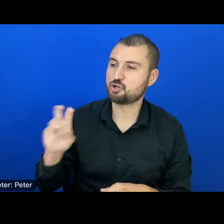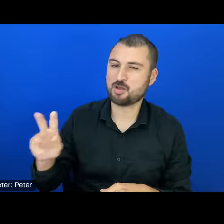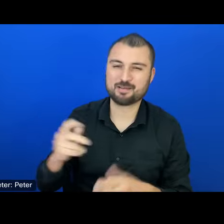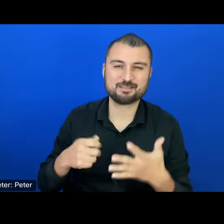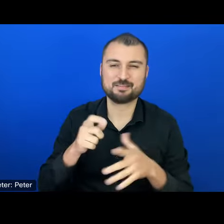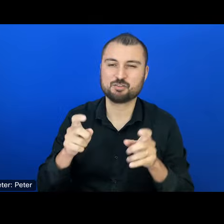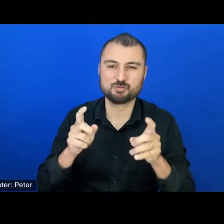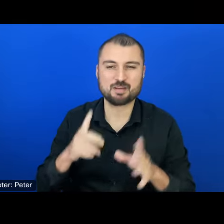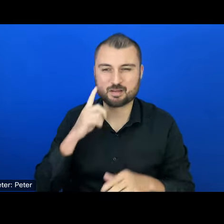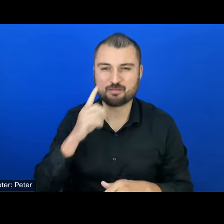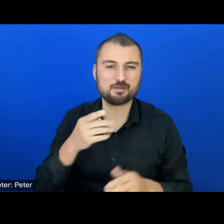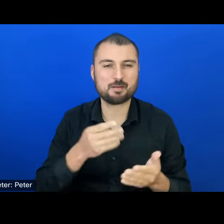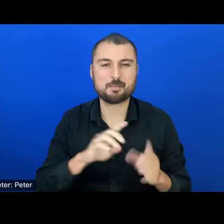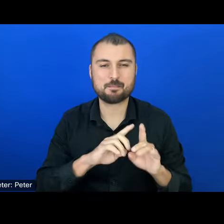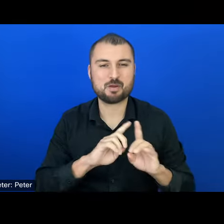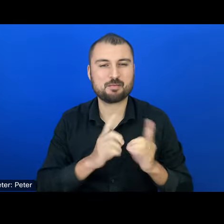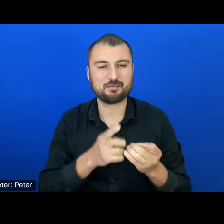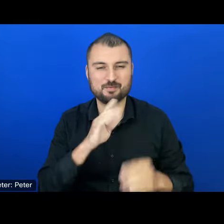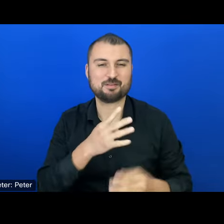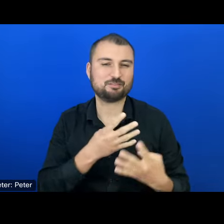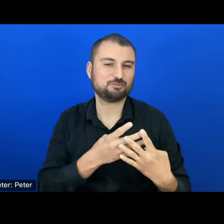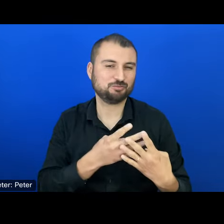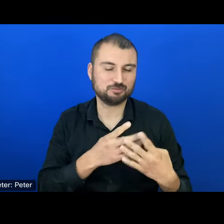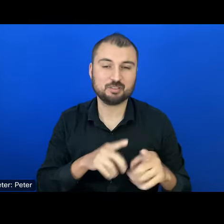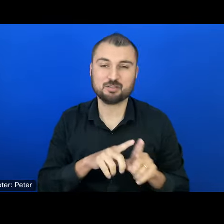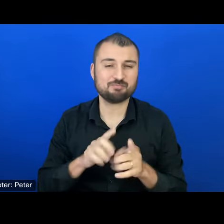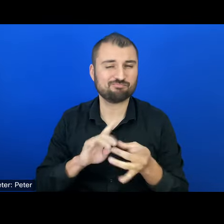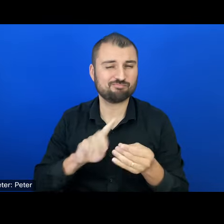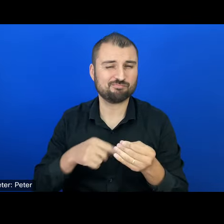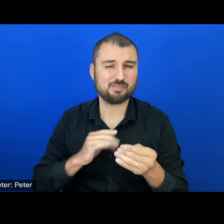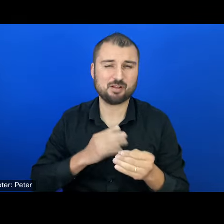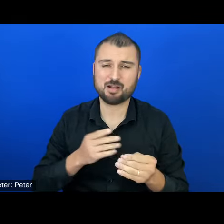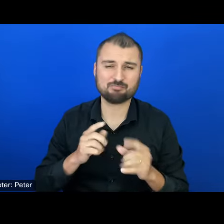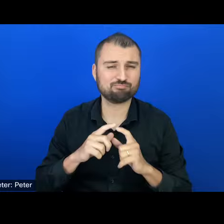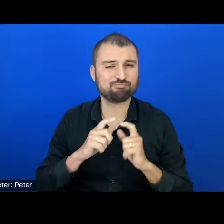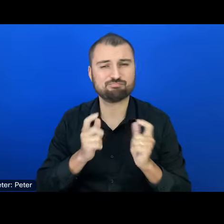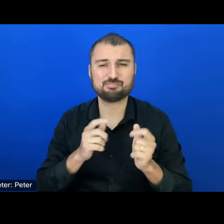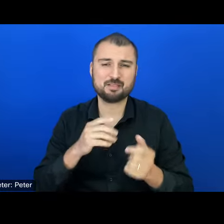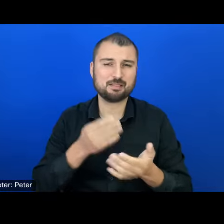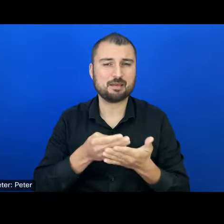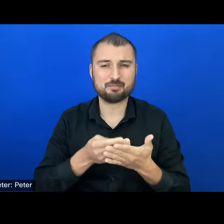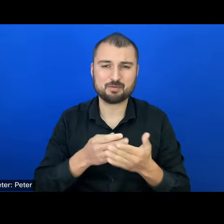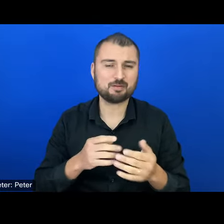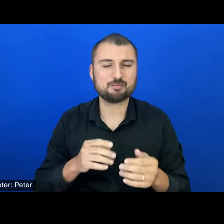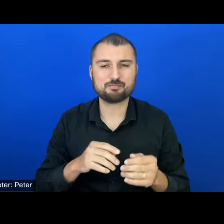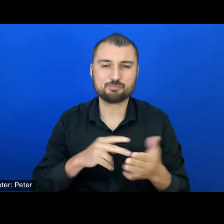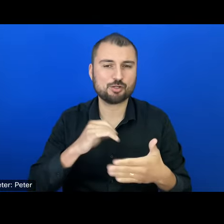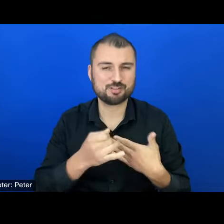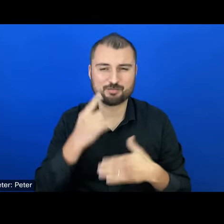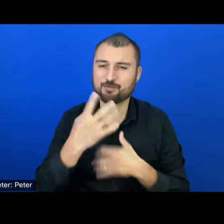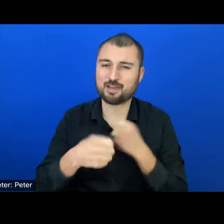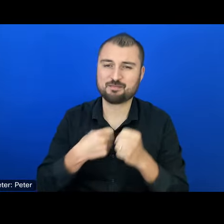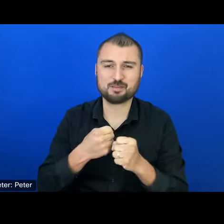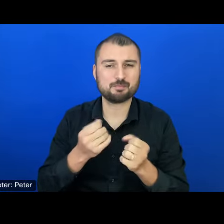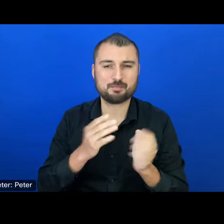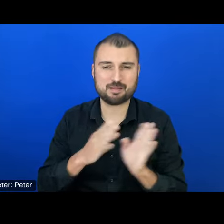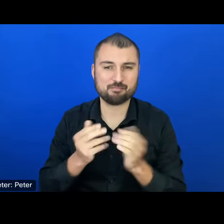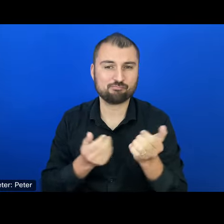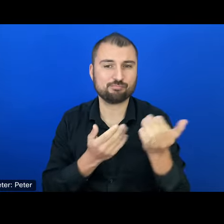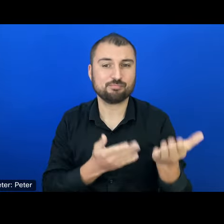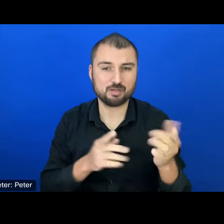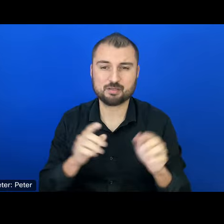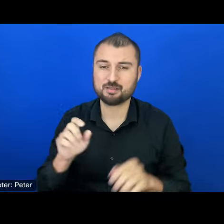for the Department of Corrections. I'm just going to touch on some of our major capital projects we have proposed in our 5-year plan. I do have with me